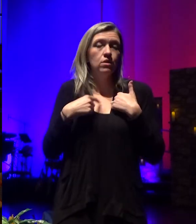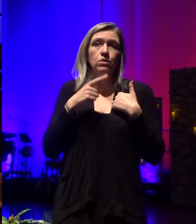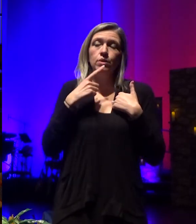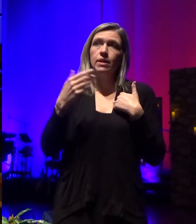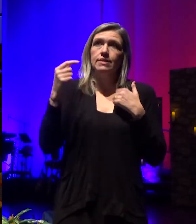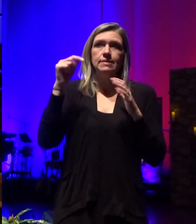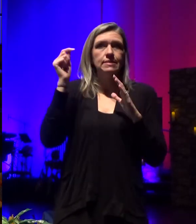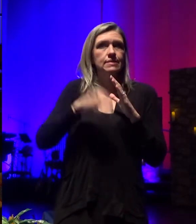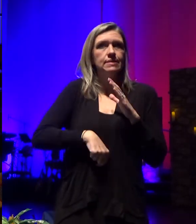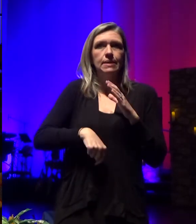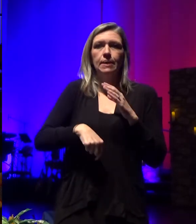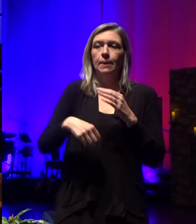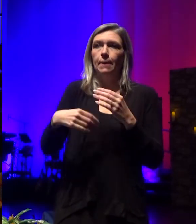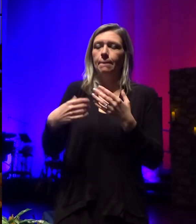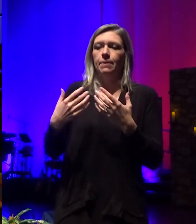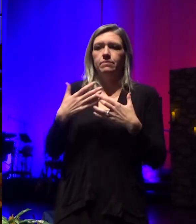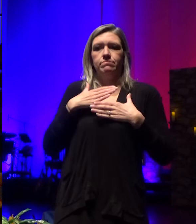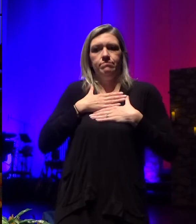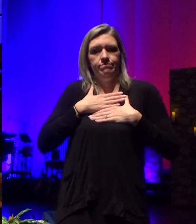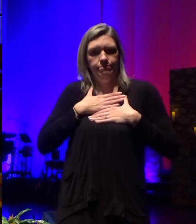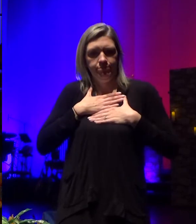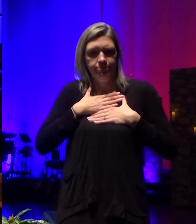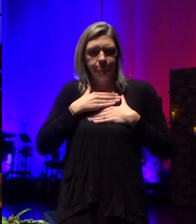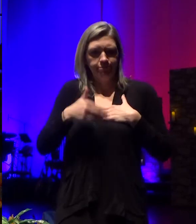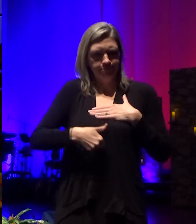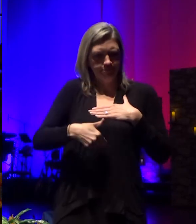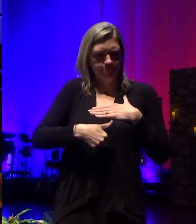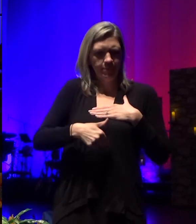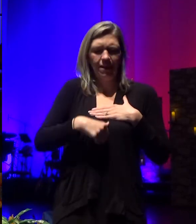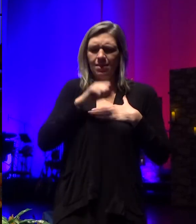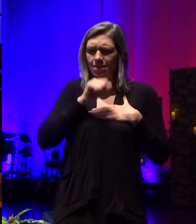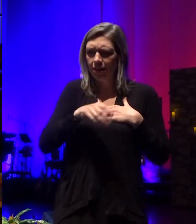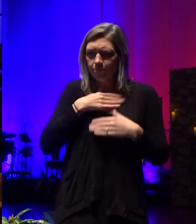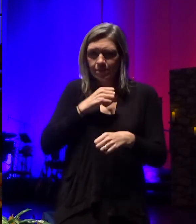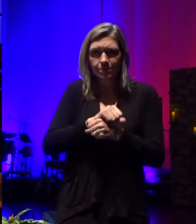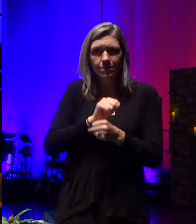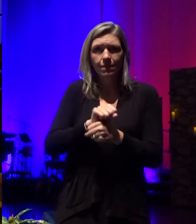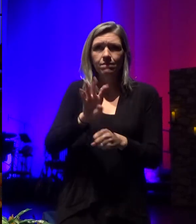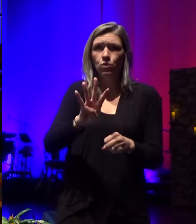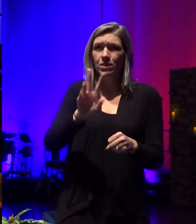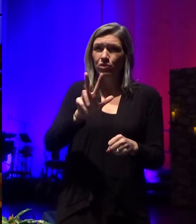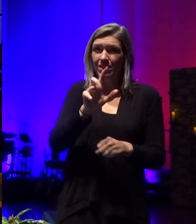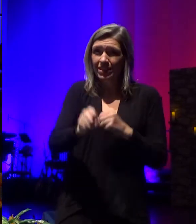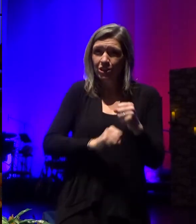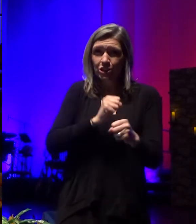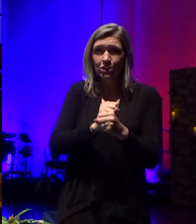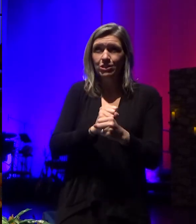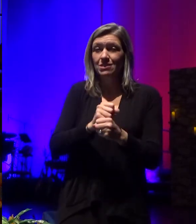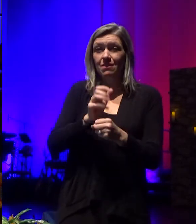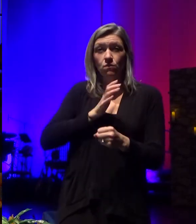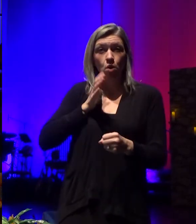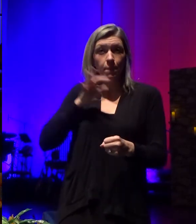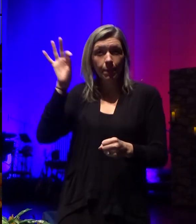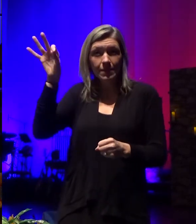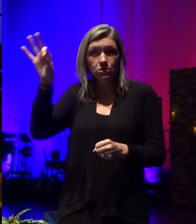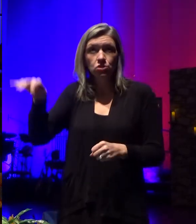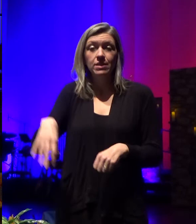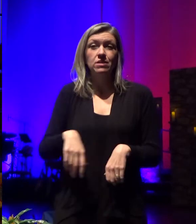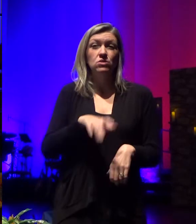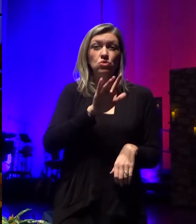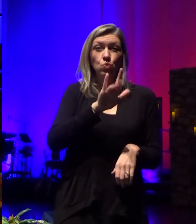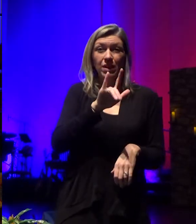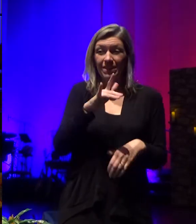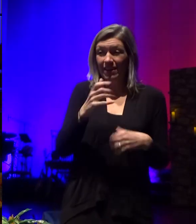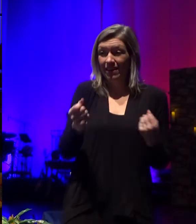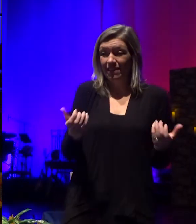that though I loved what I was doing and had been doing for 43 years in the formal ministry and 25 years at the helm here